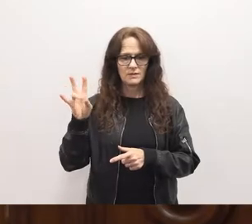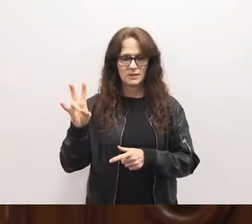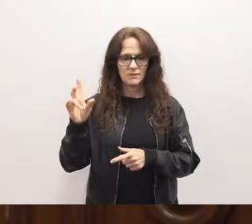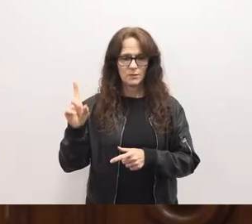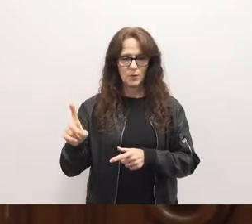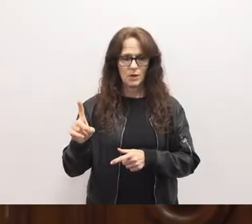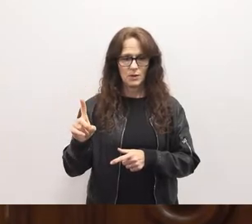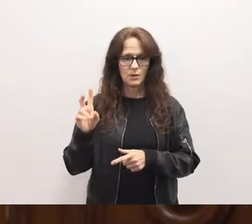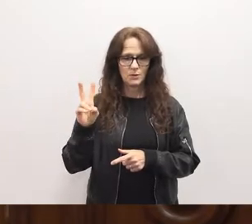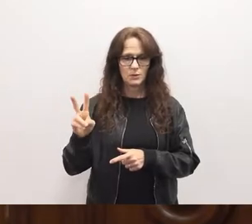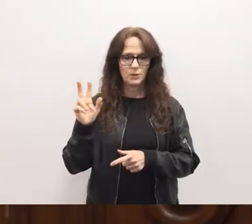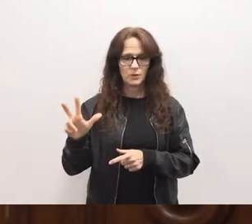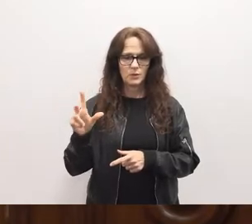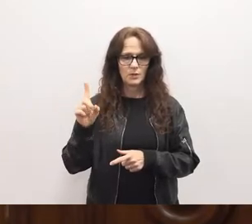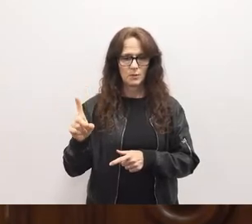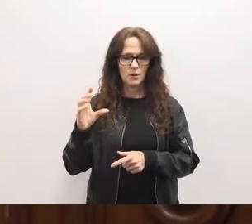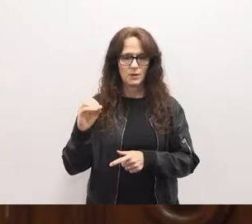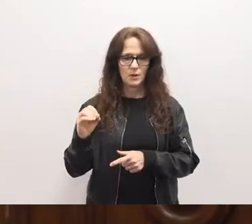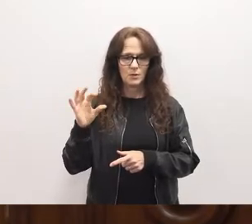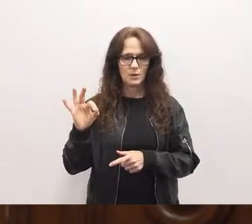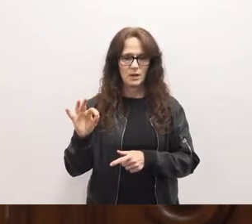19791571,